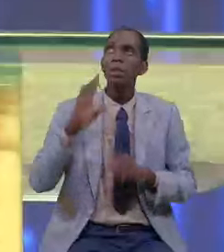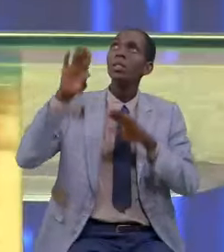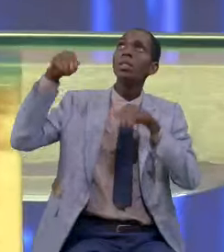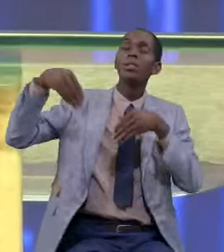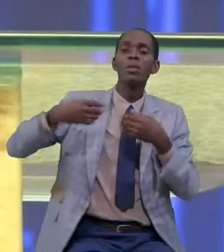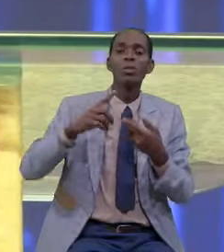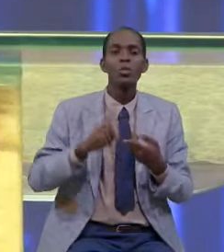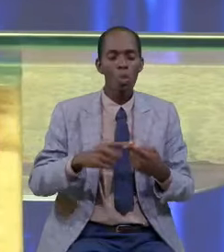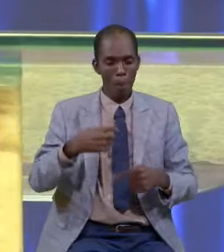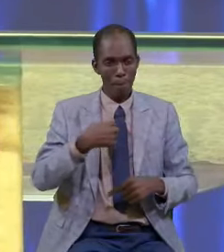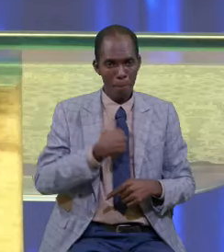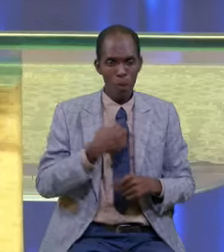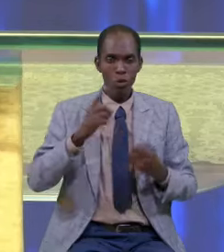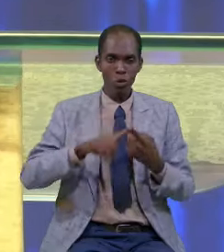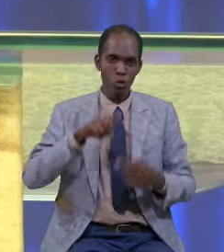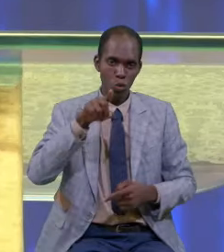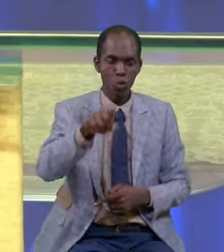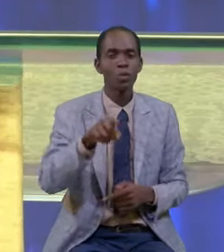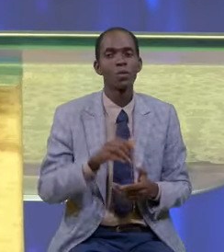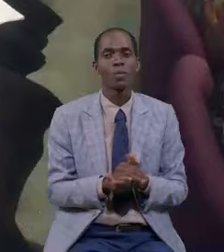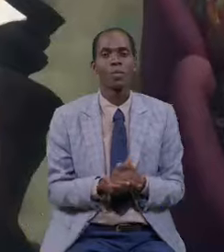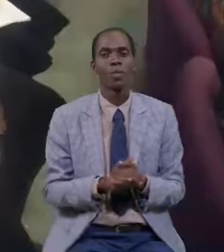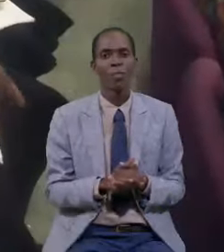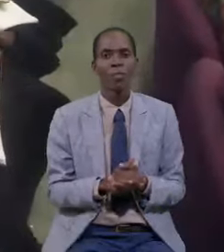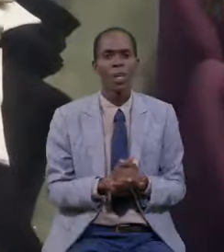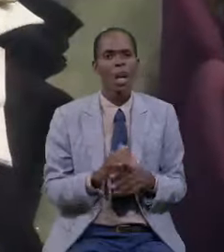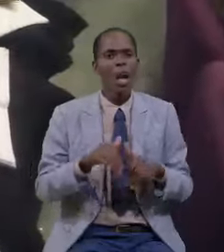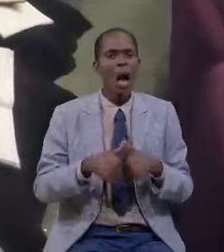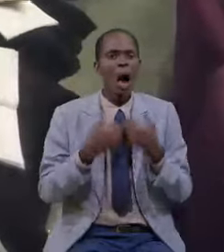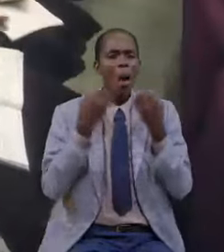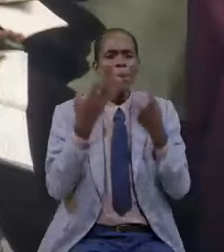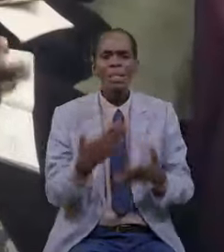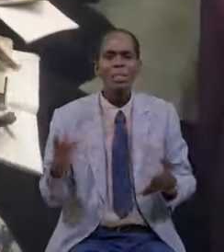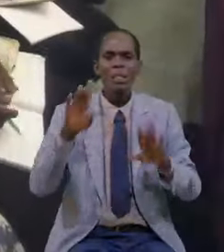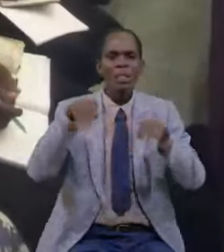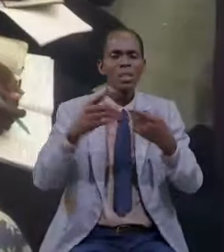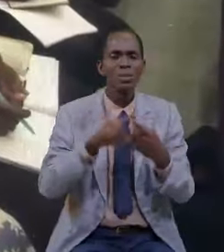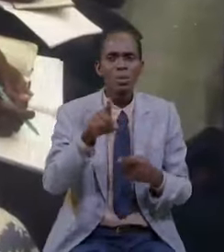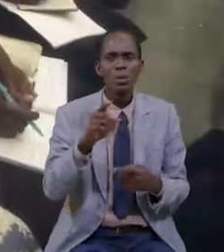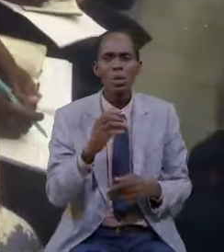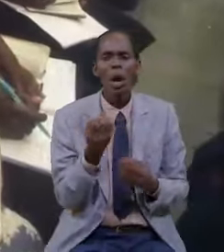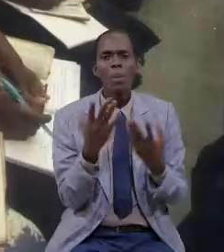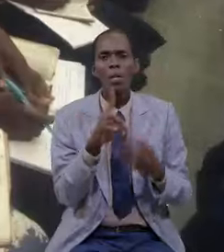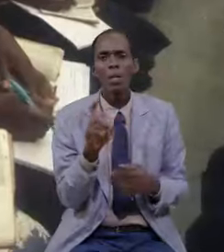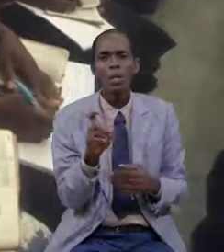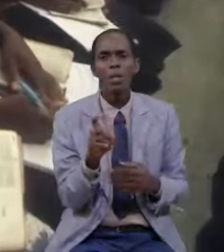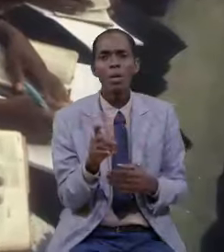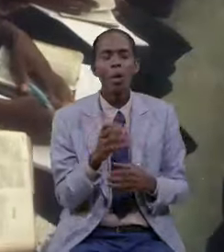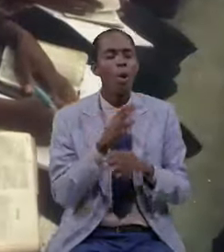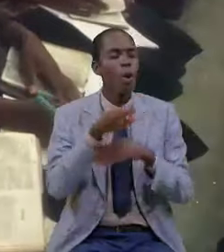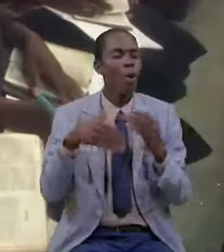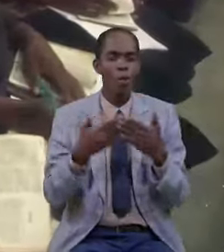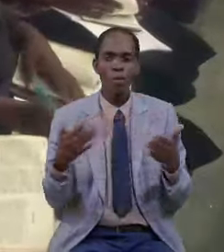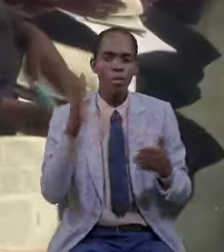He has given unto me, he has given unto you. How many things has he given you? You